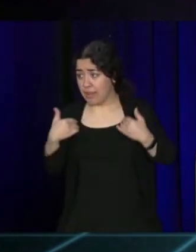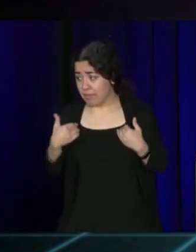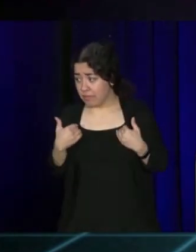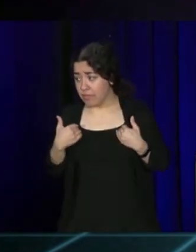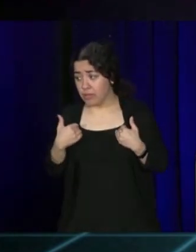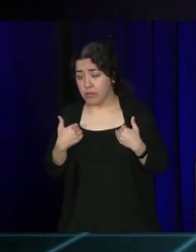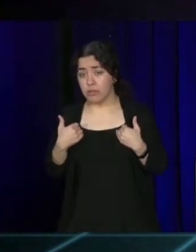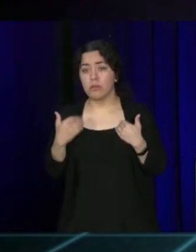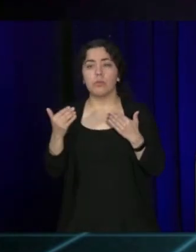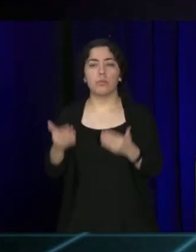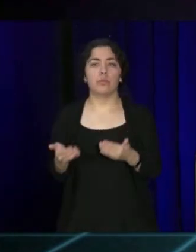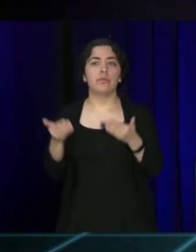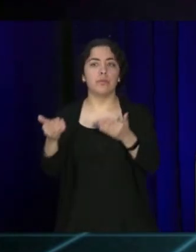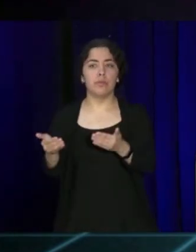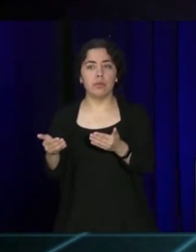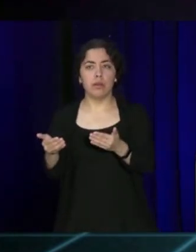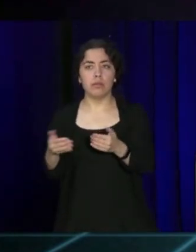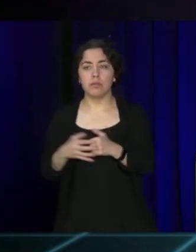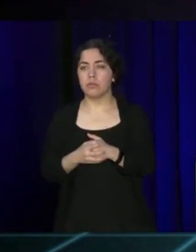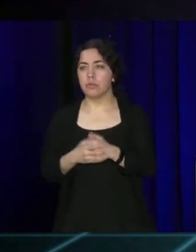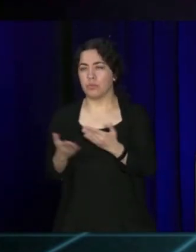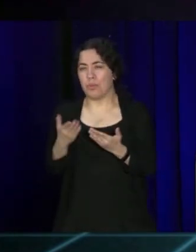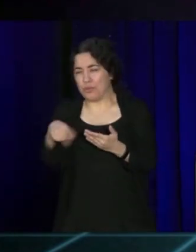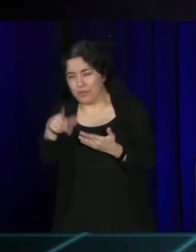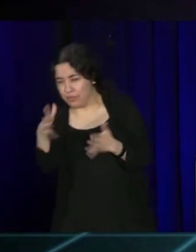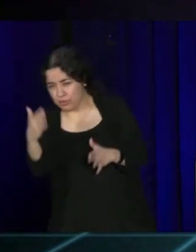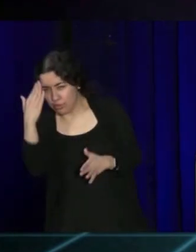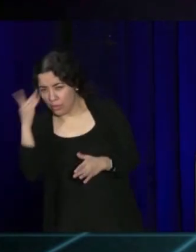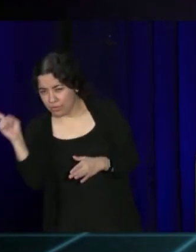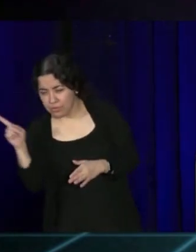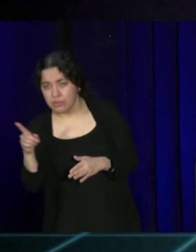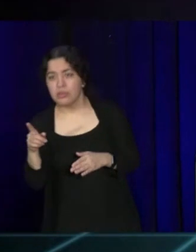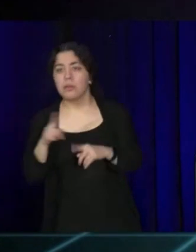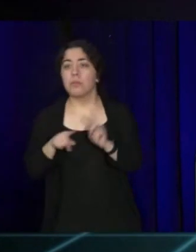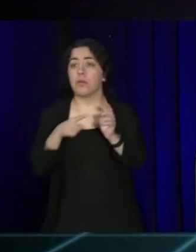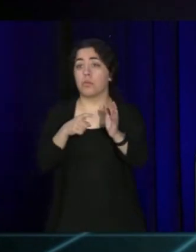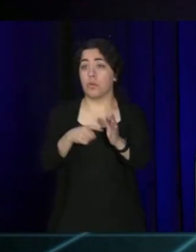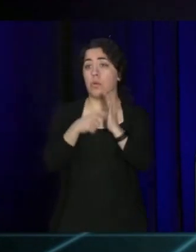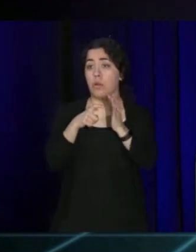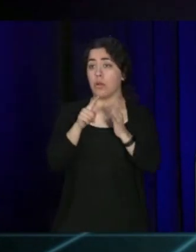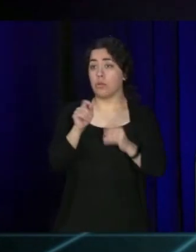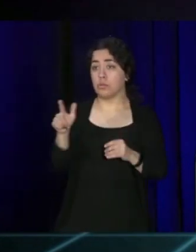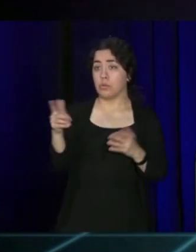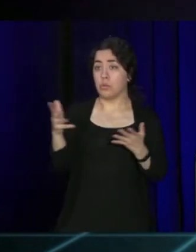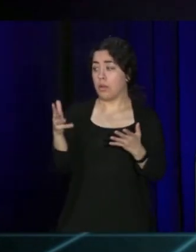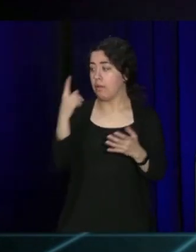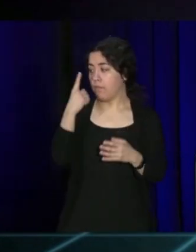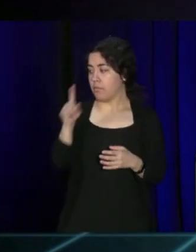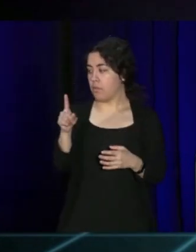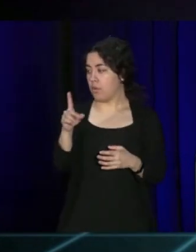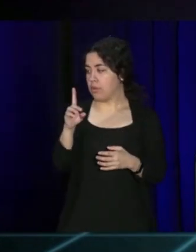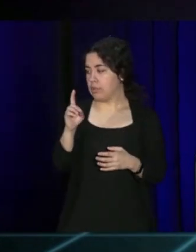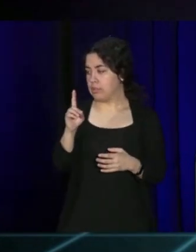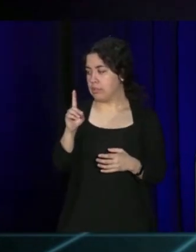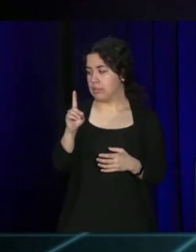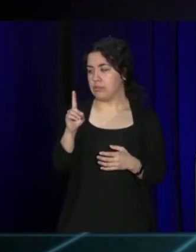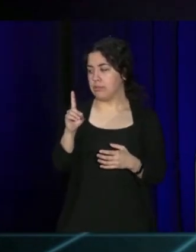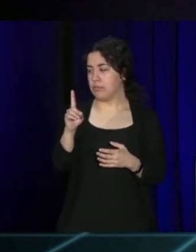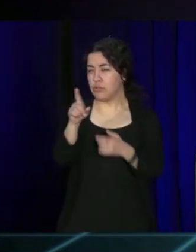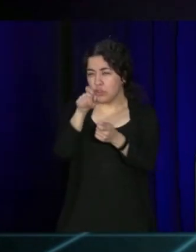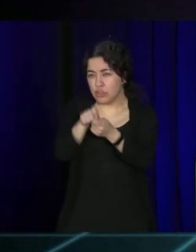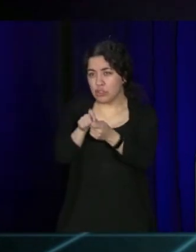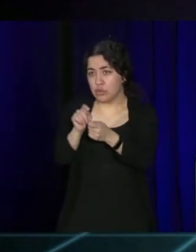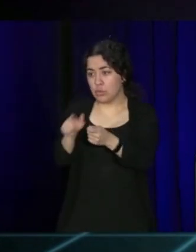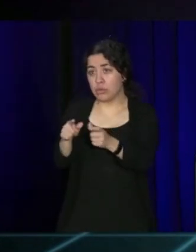on, and you probably know this, but the reports of a tool, of the depth of a certain tools, are always or